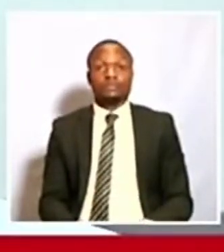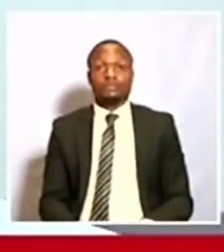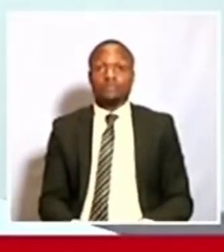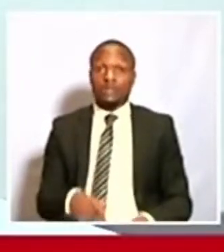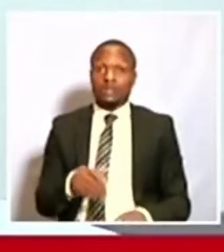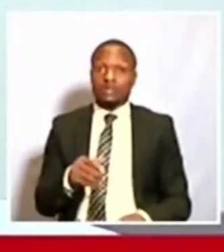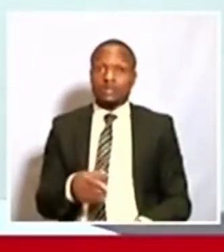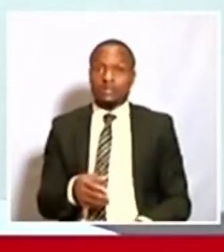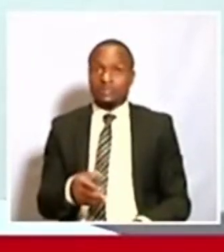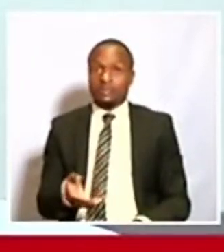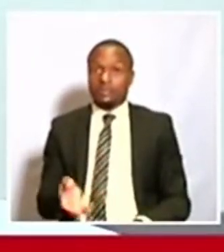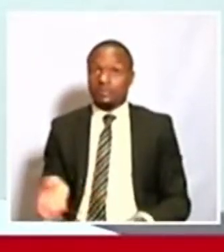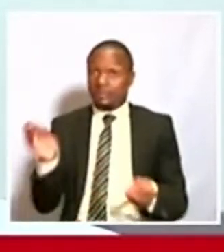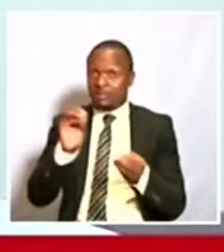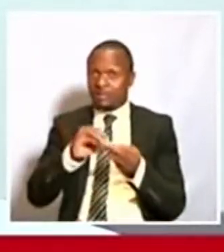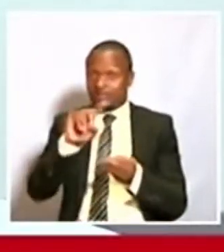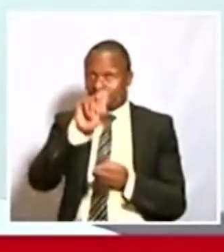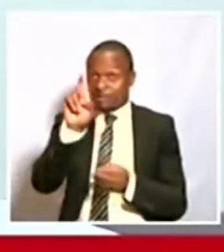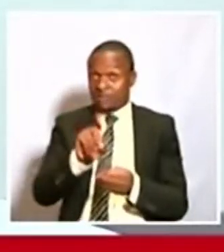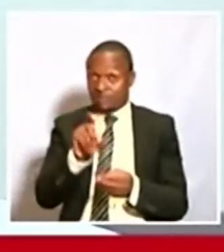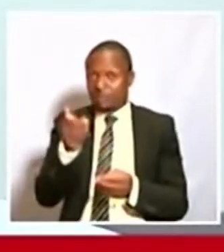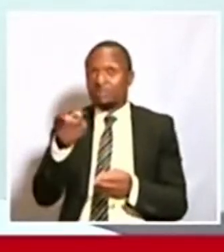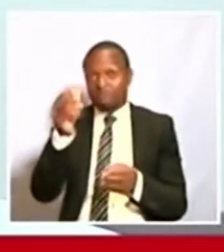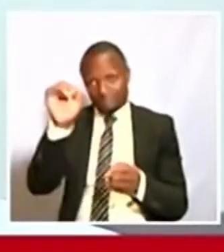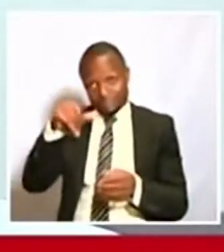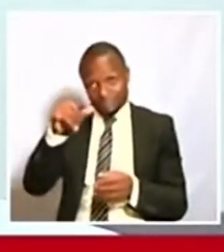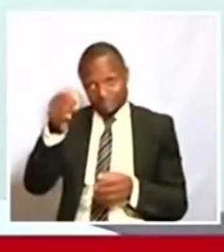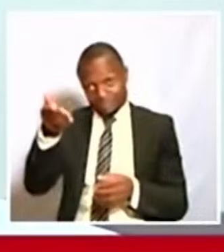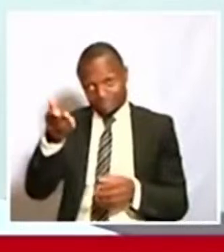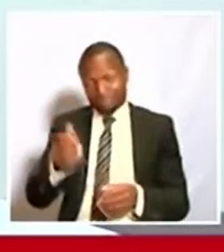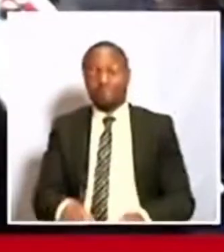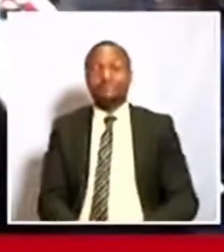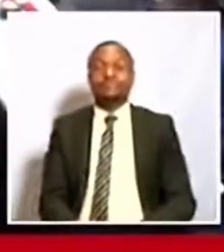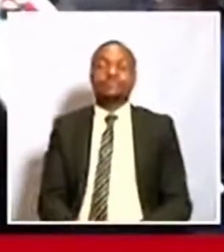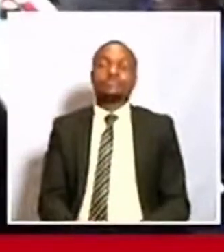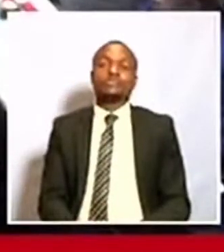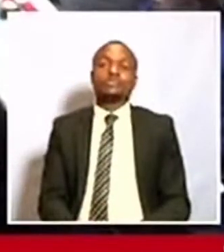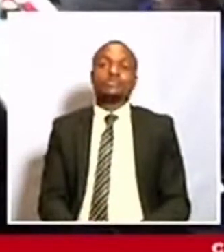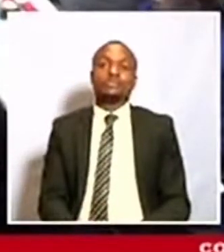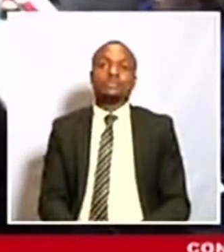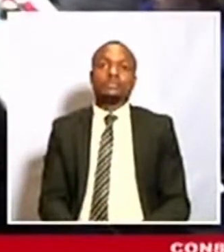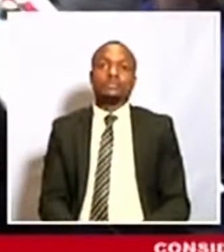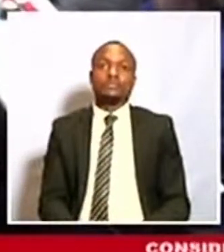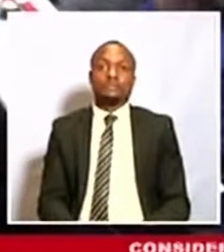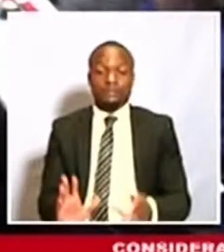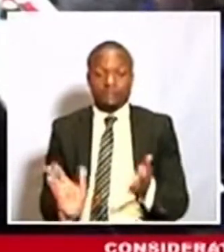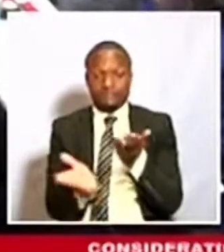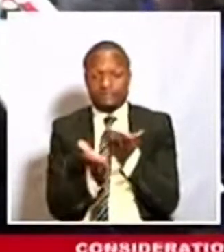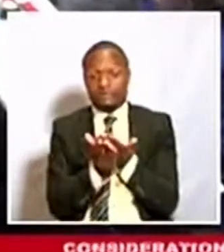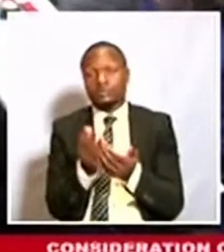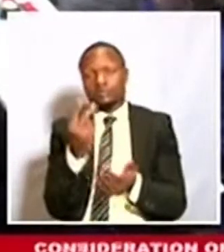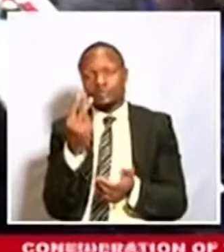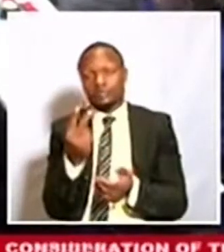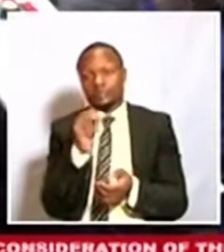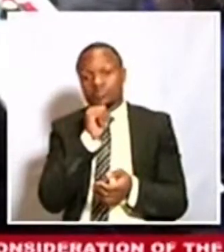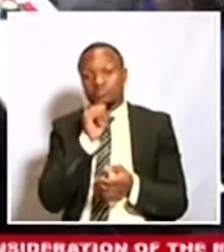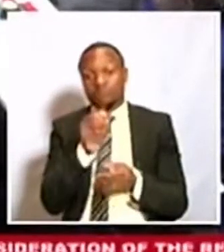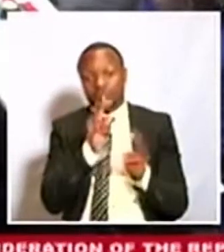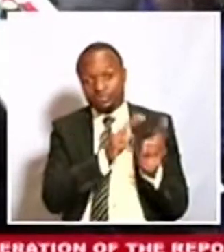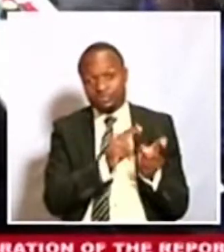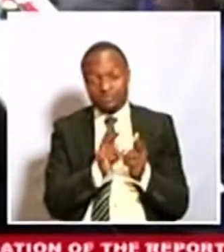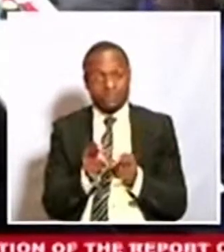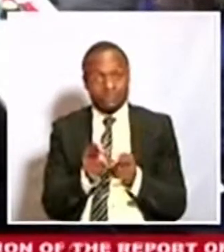follow-up? Yes, please. You as well. Okay. On the appendix 2, you have not answered